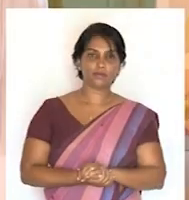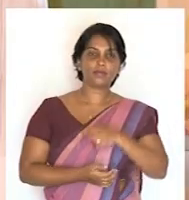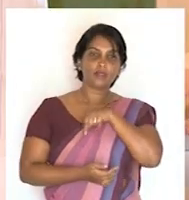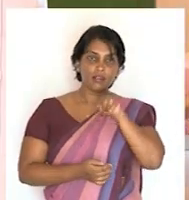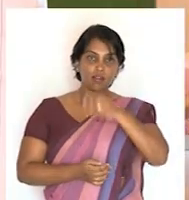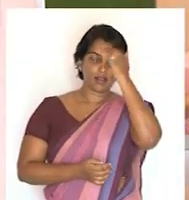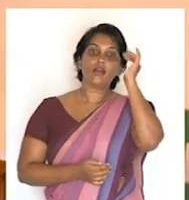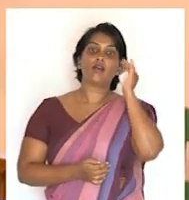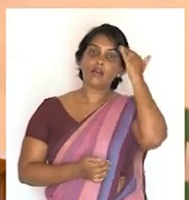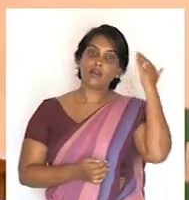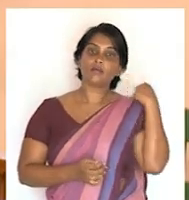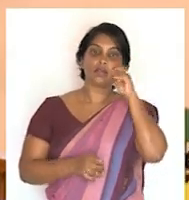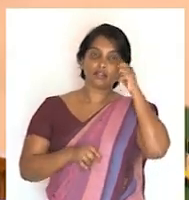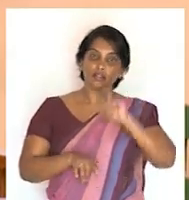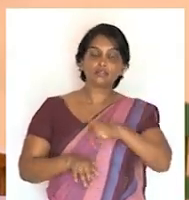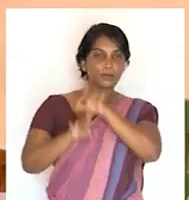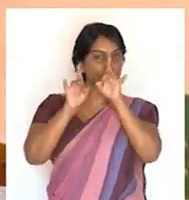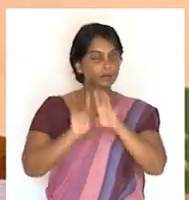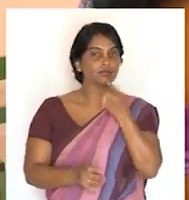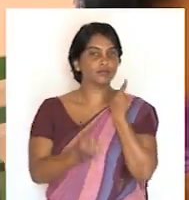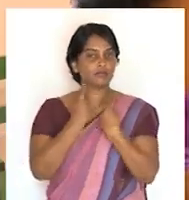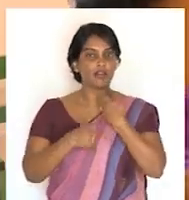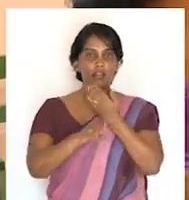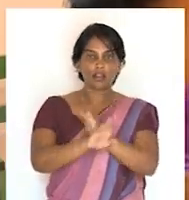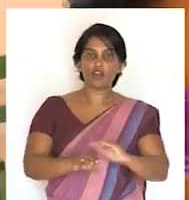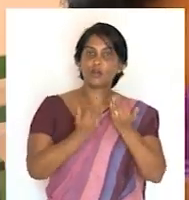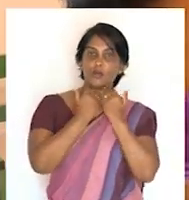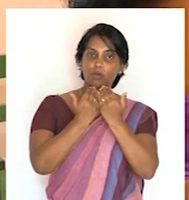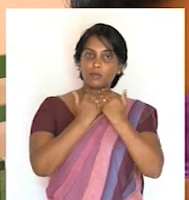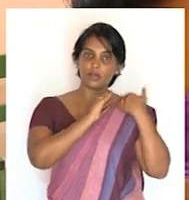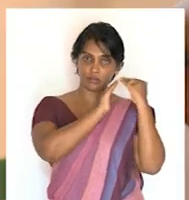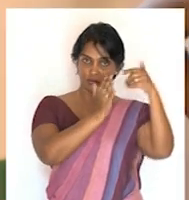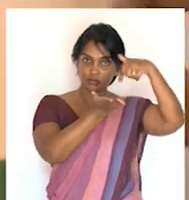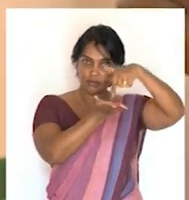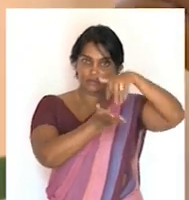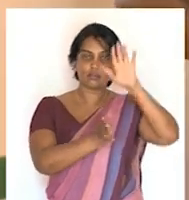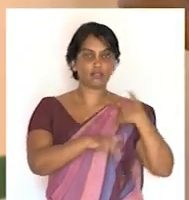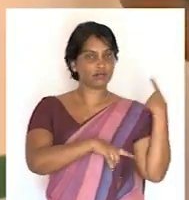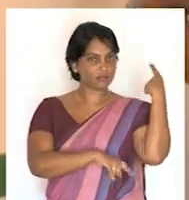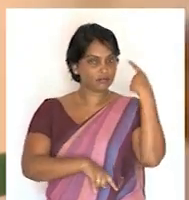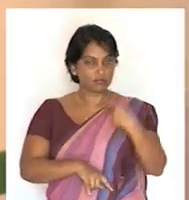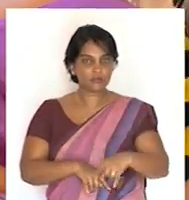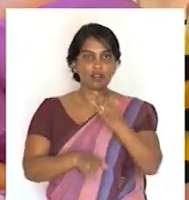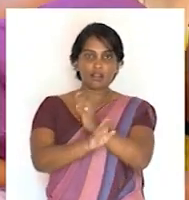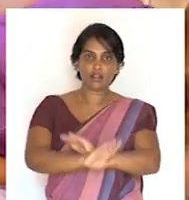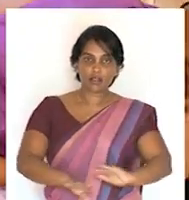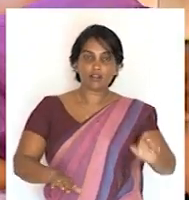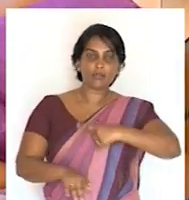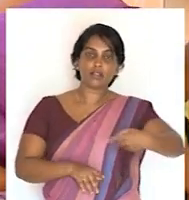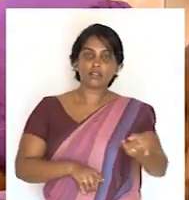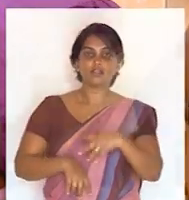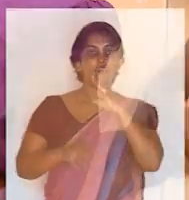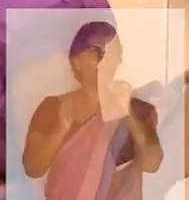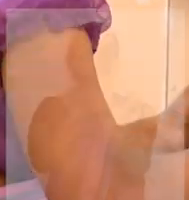CGC is appreciated greatly by the parents because they undertake the responsibility and the